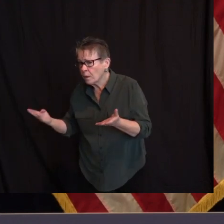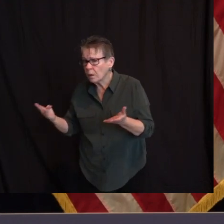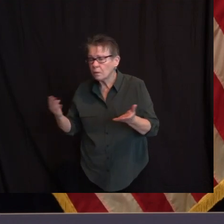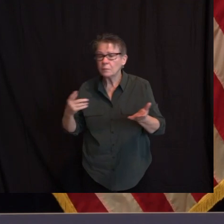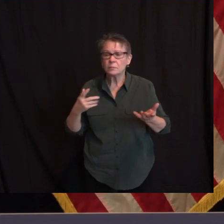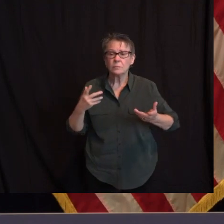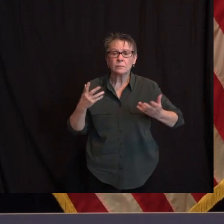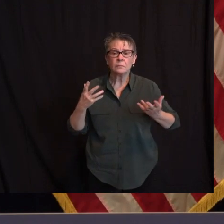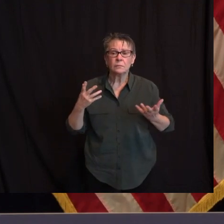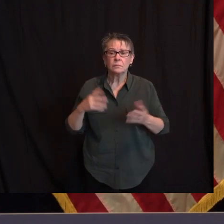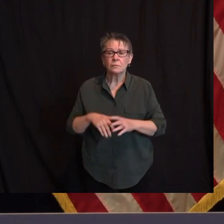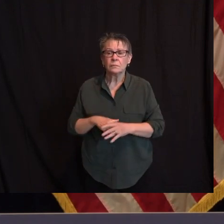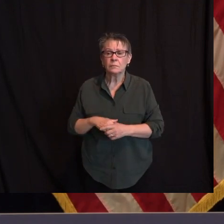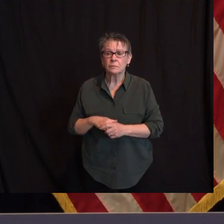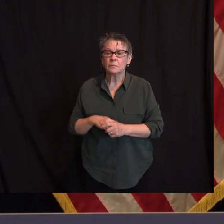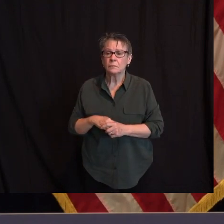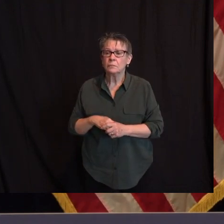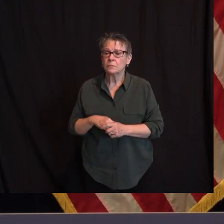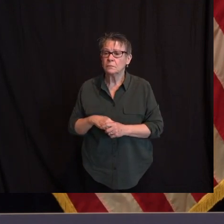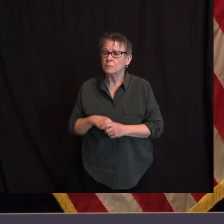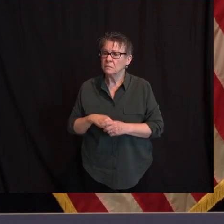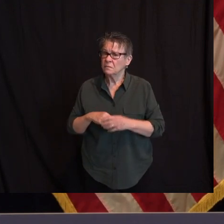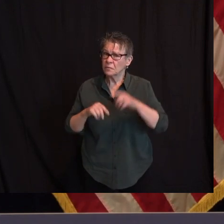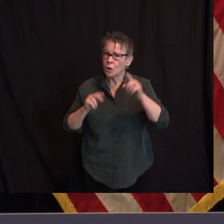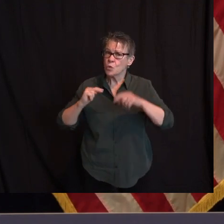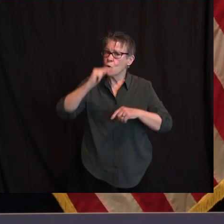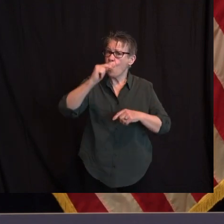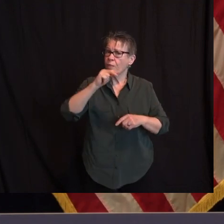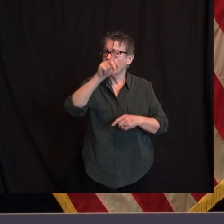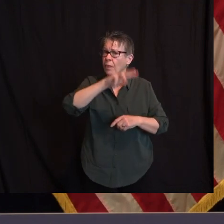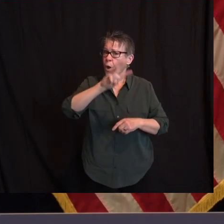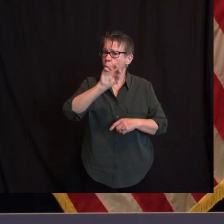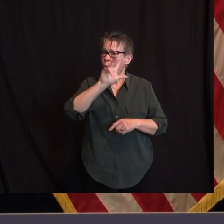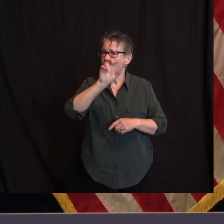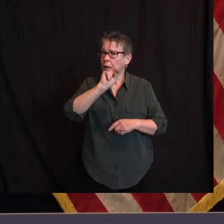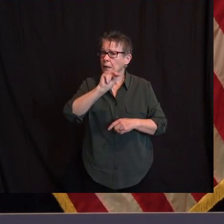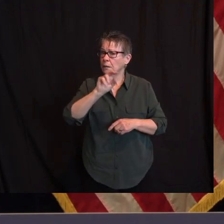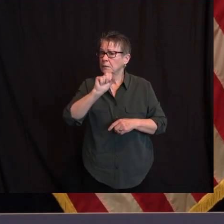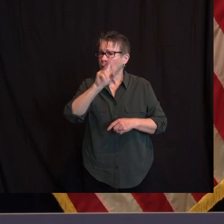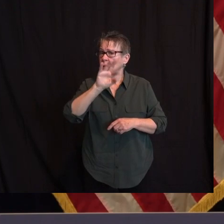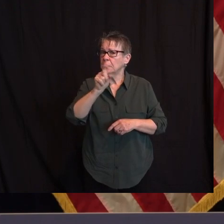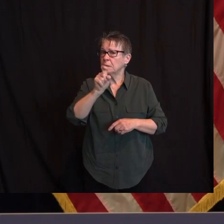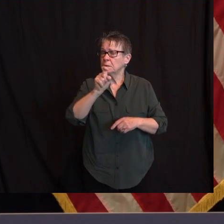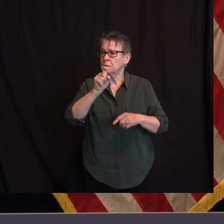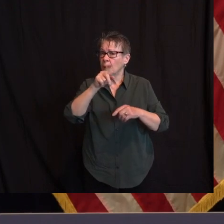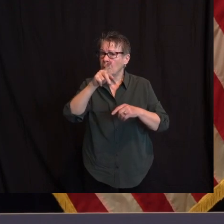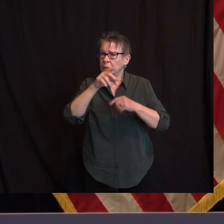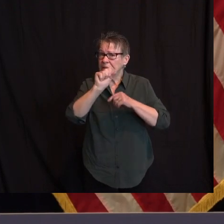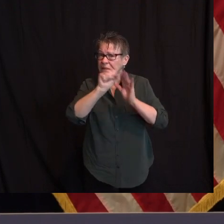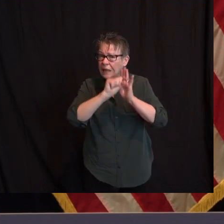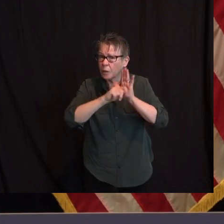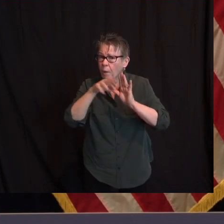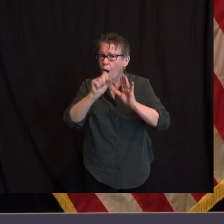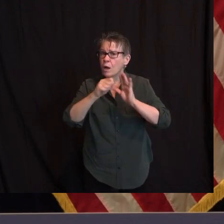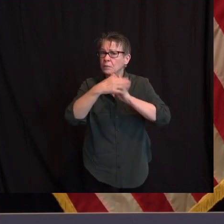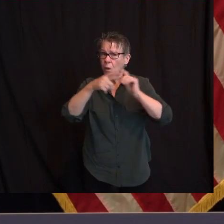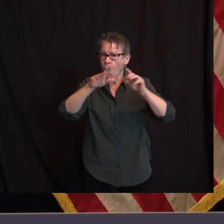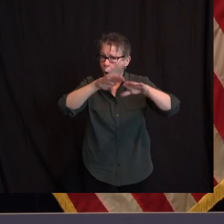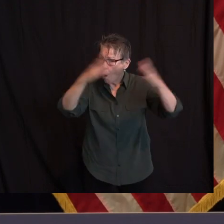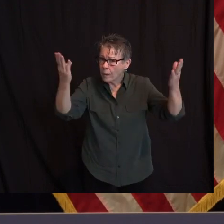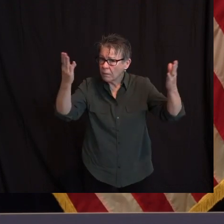did not order the closure of municipal parks, and so then some have been wondering, is there a checks and balance system